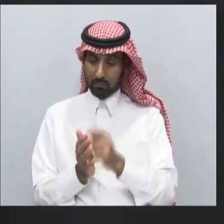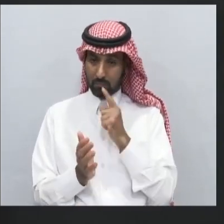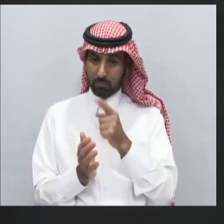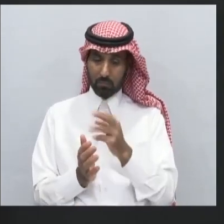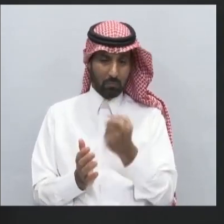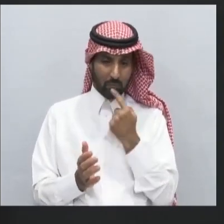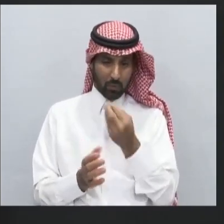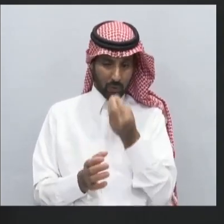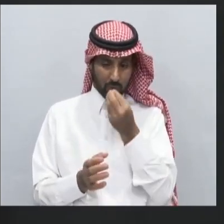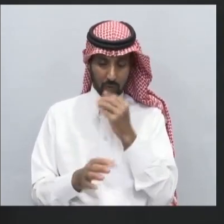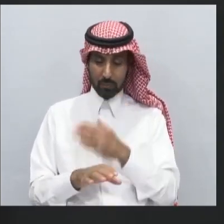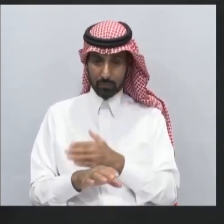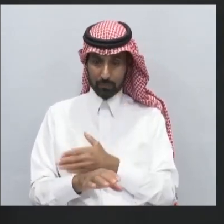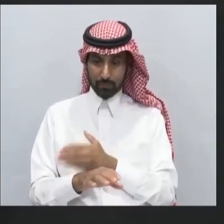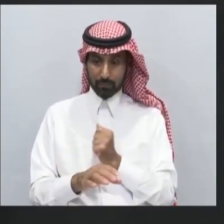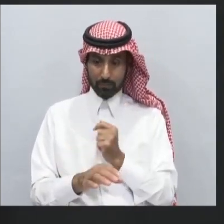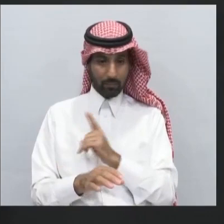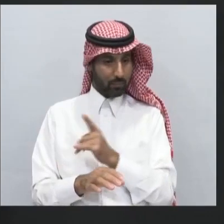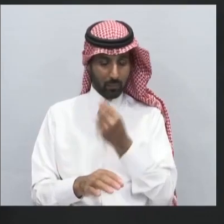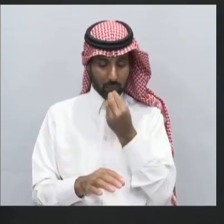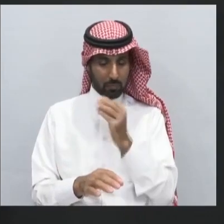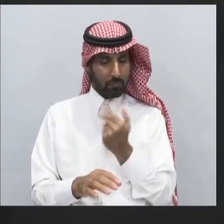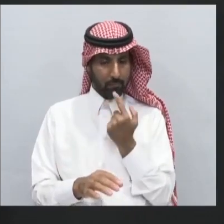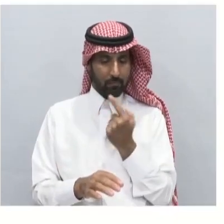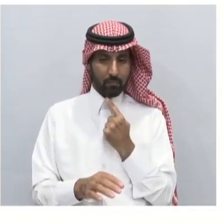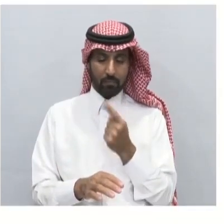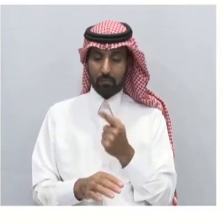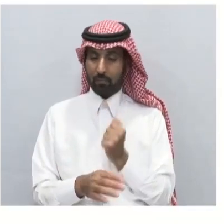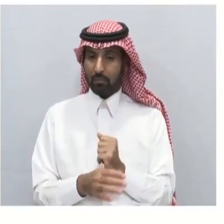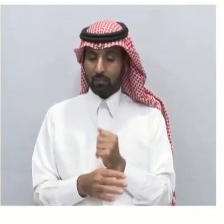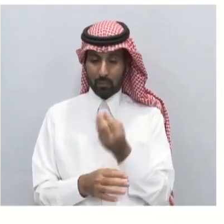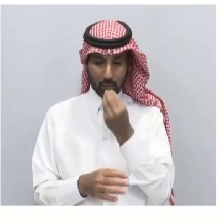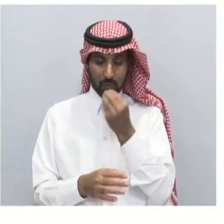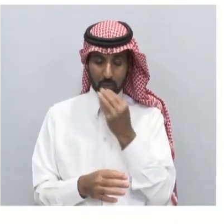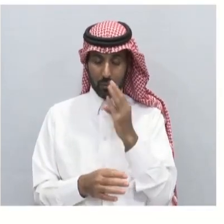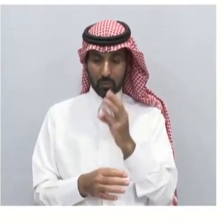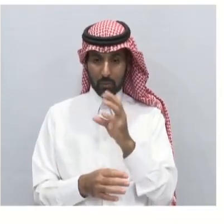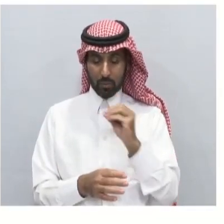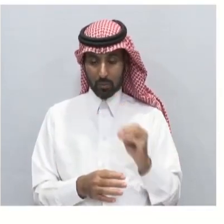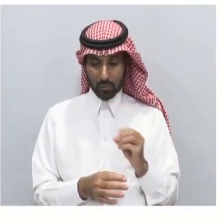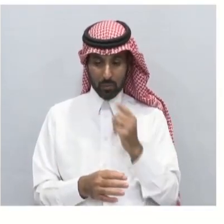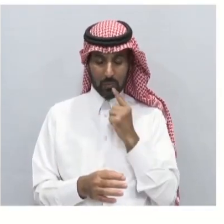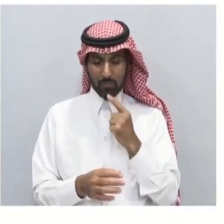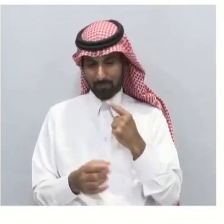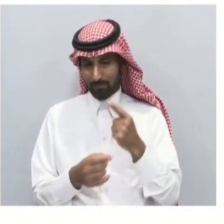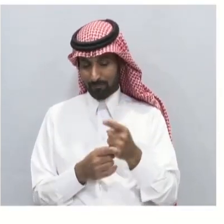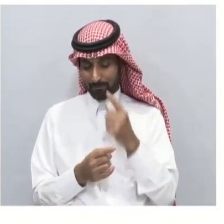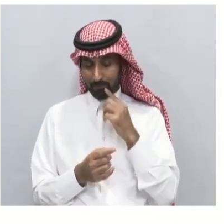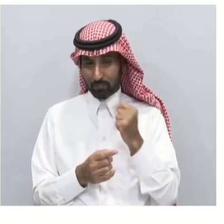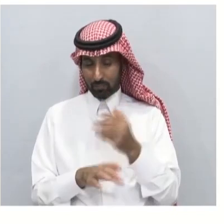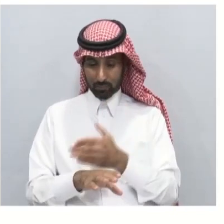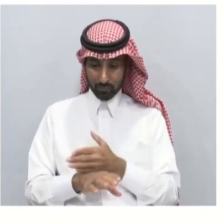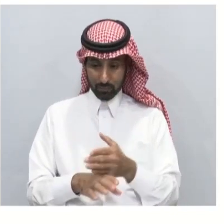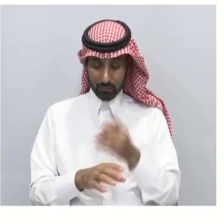eat early, you don't eat late. So we can say eating late at night is common, or we